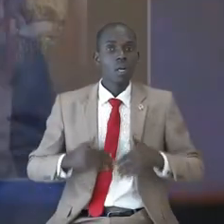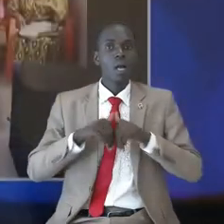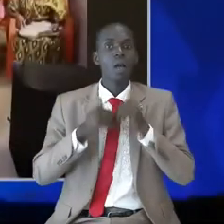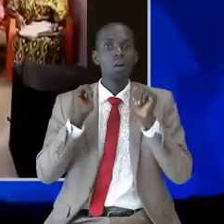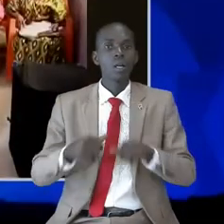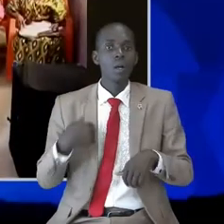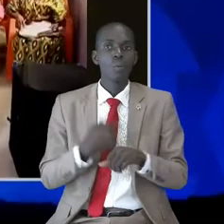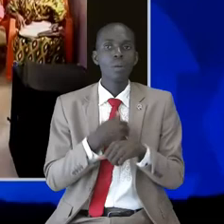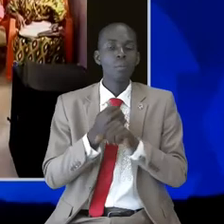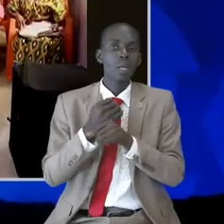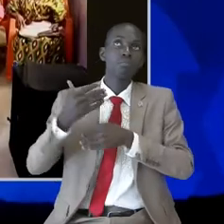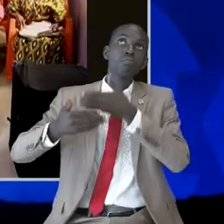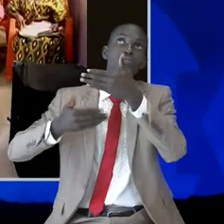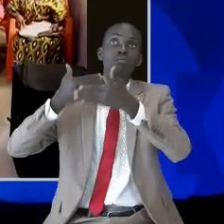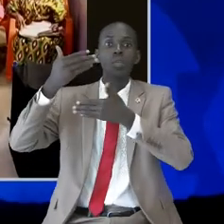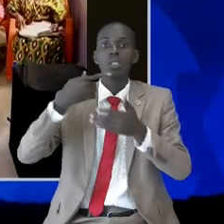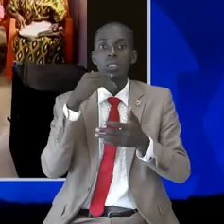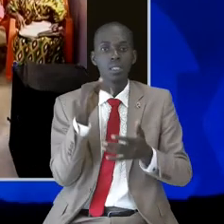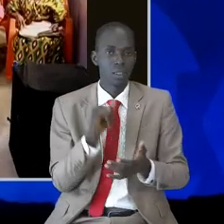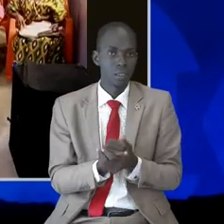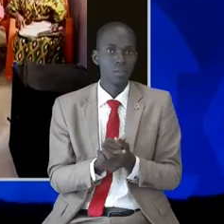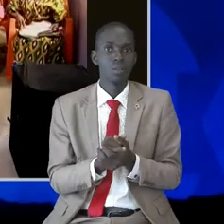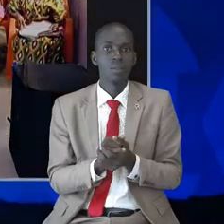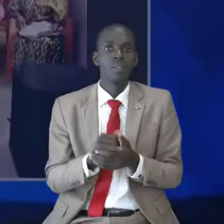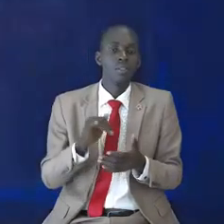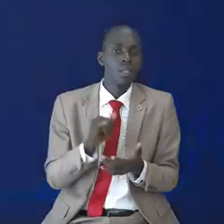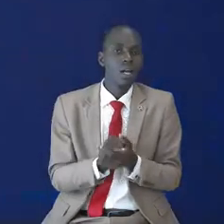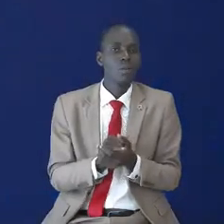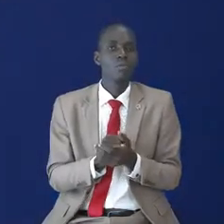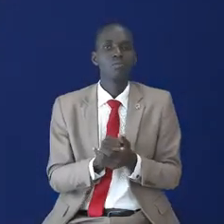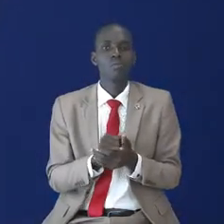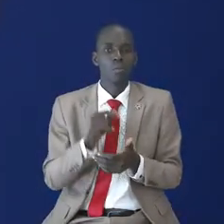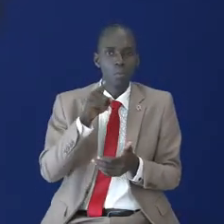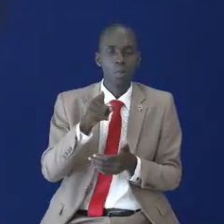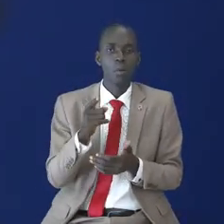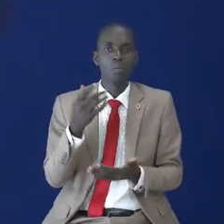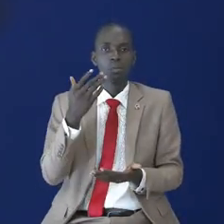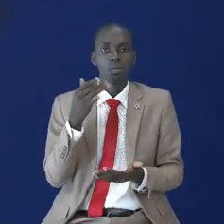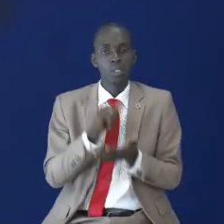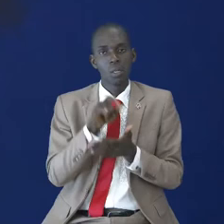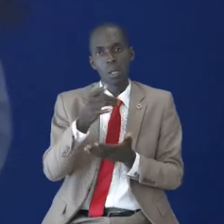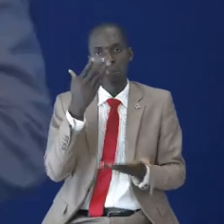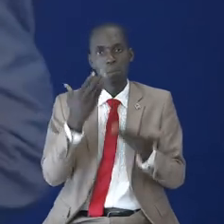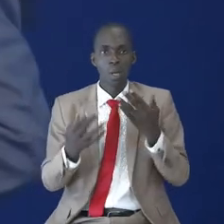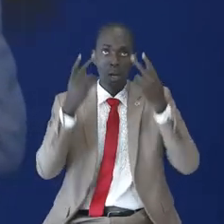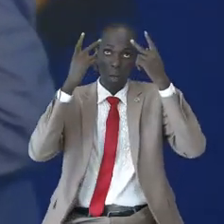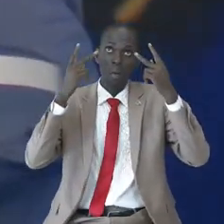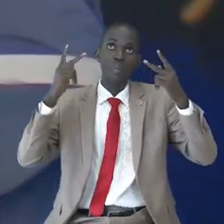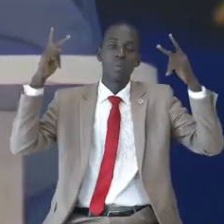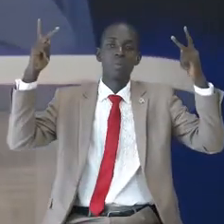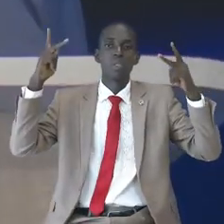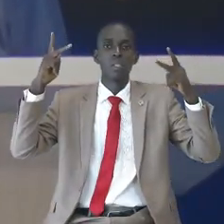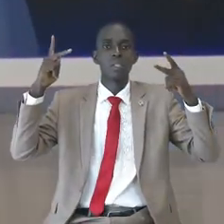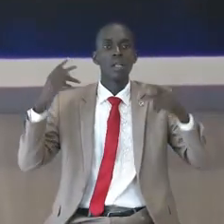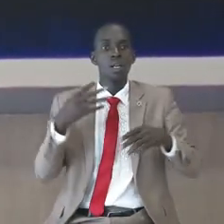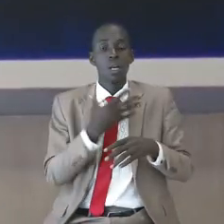It says, I wish above all things that thou prosper, thou mayest prosper. If there is sorrow